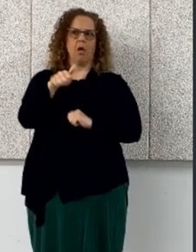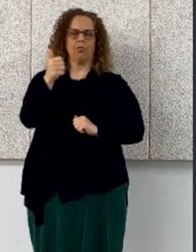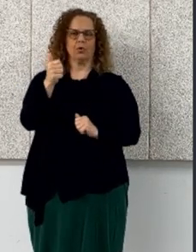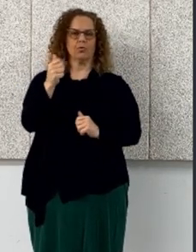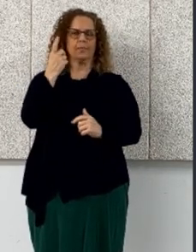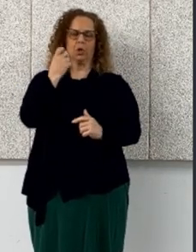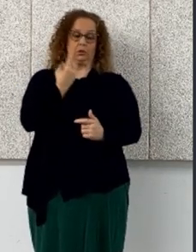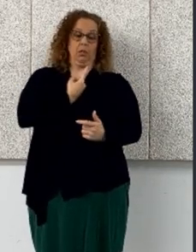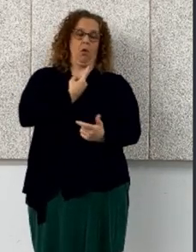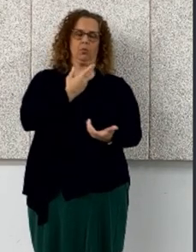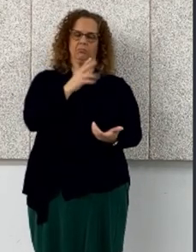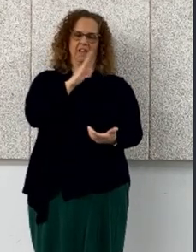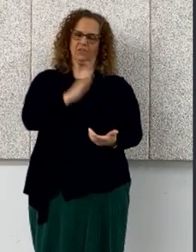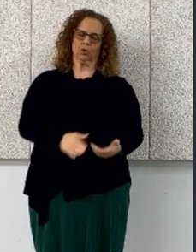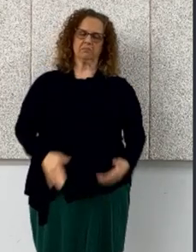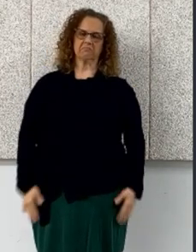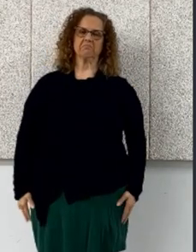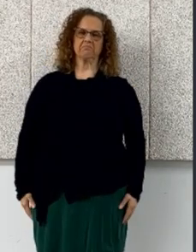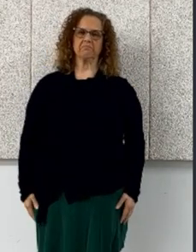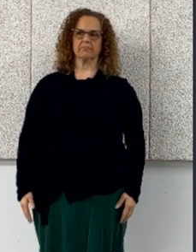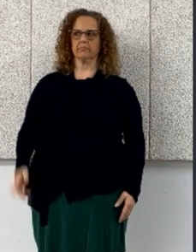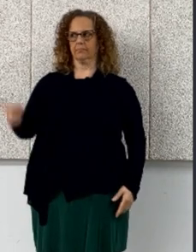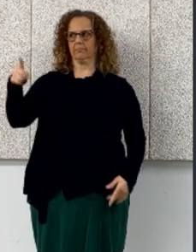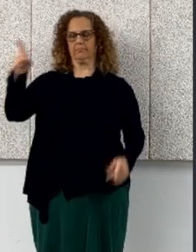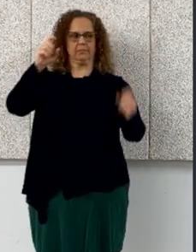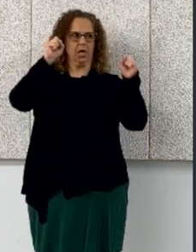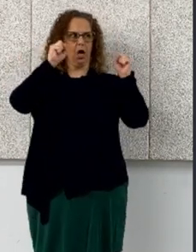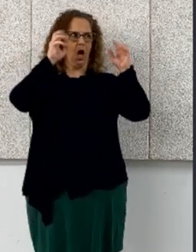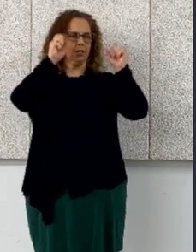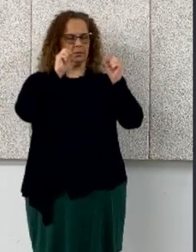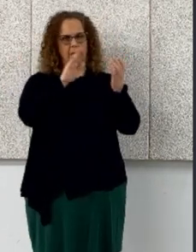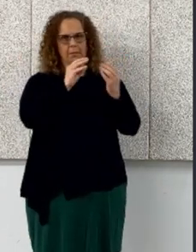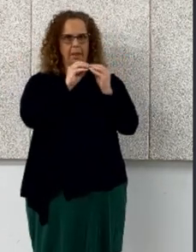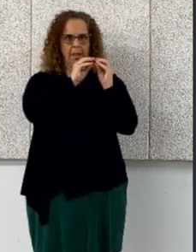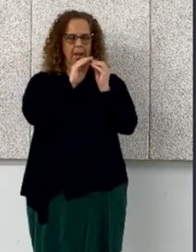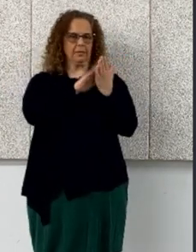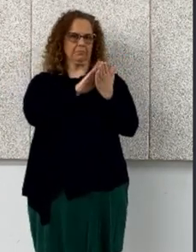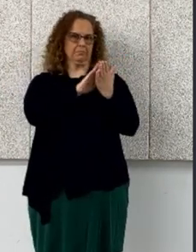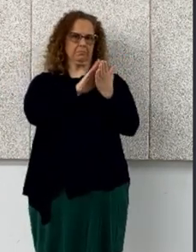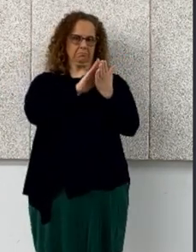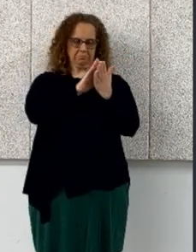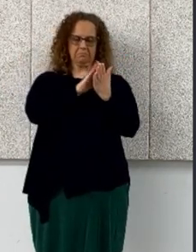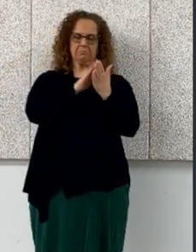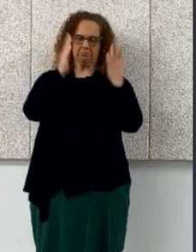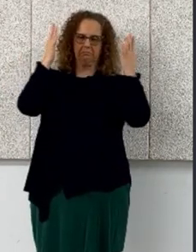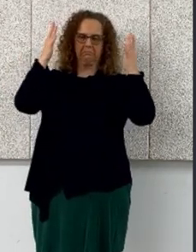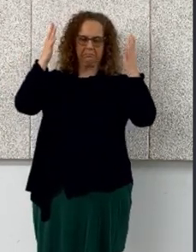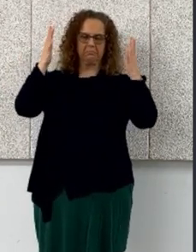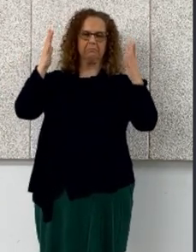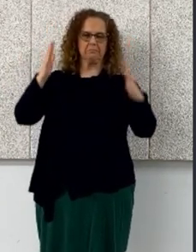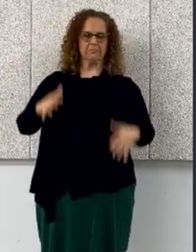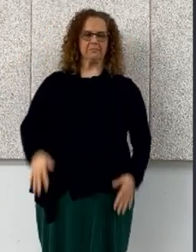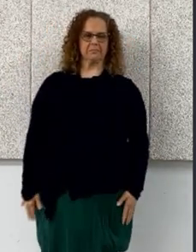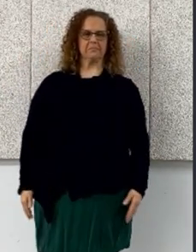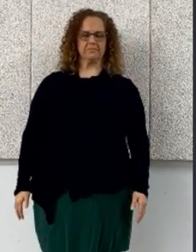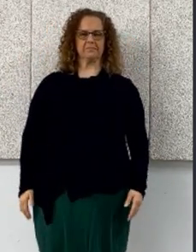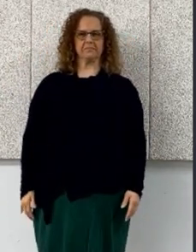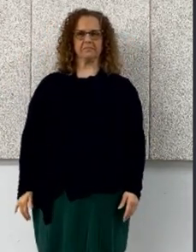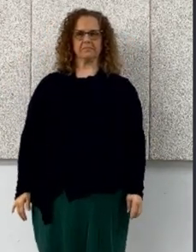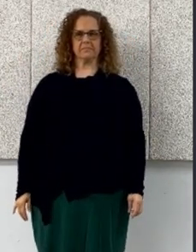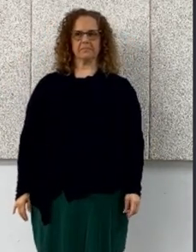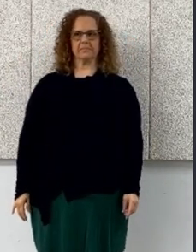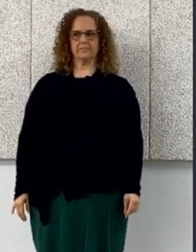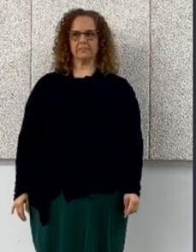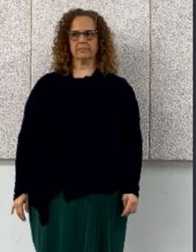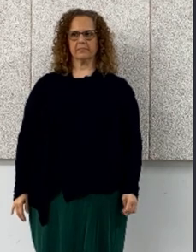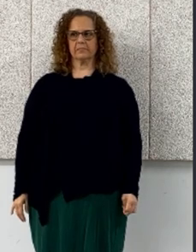it alone. That's right. So. That's awesome. Yeah. That's so great. Yes, agree. Yes. Yes.